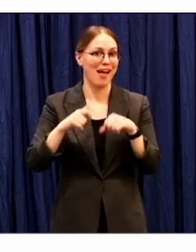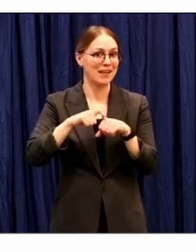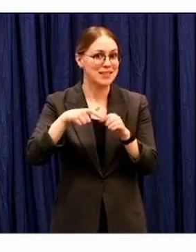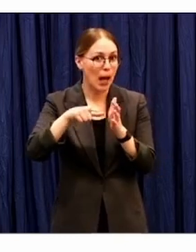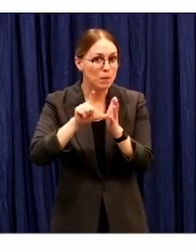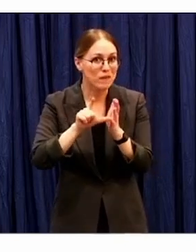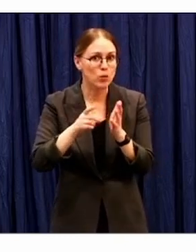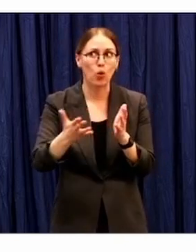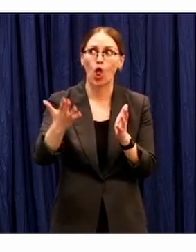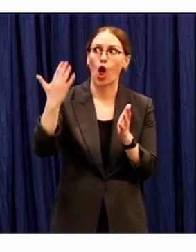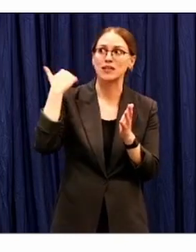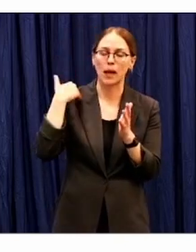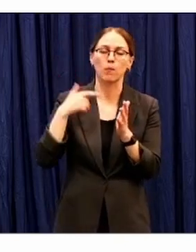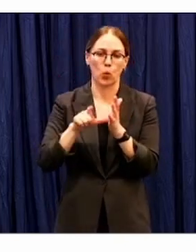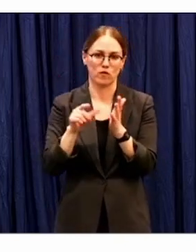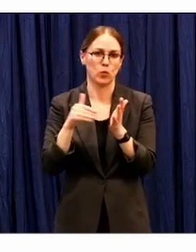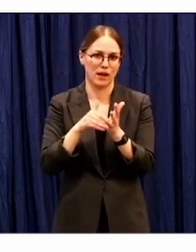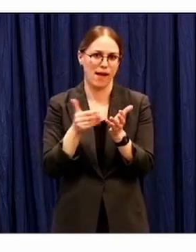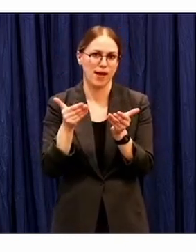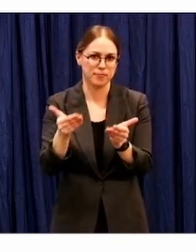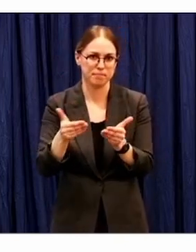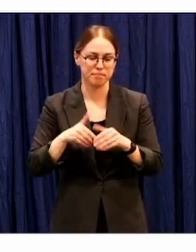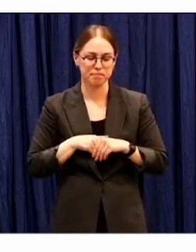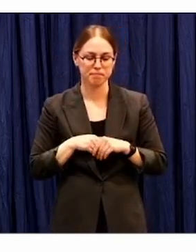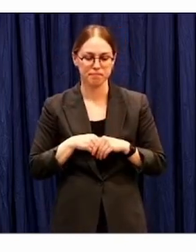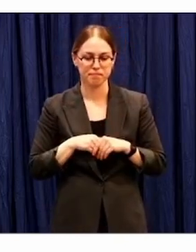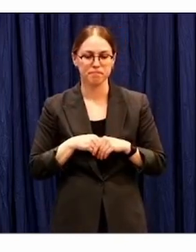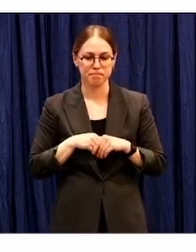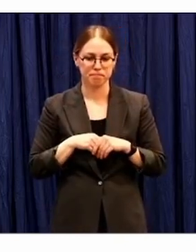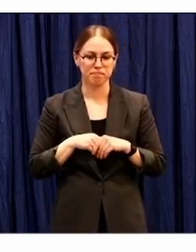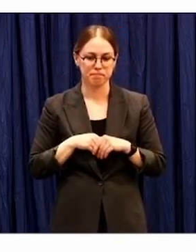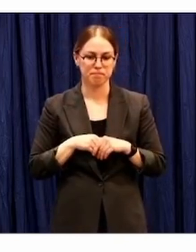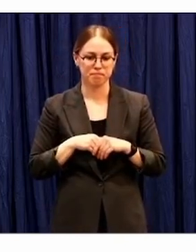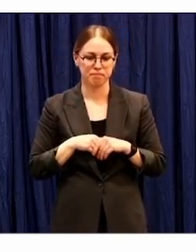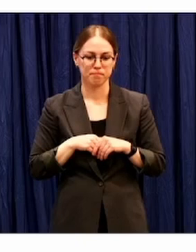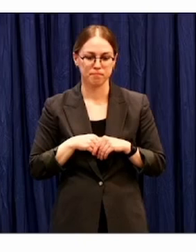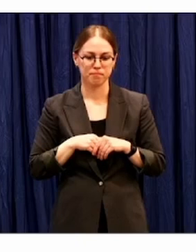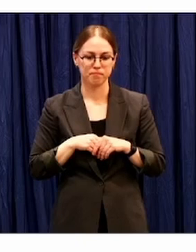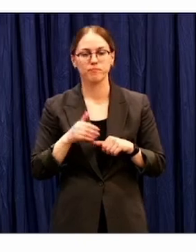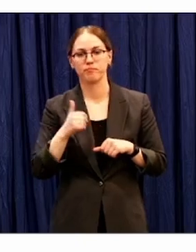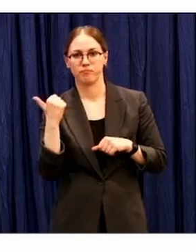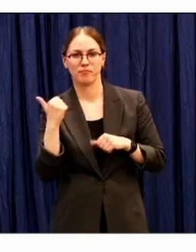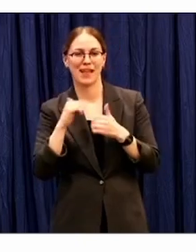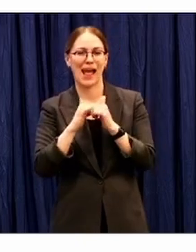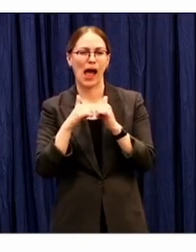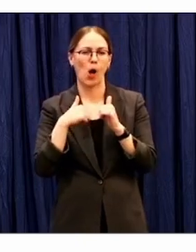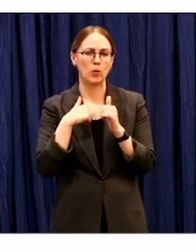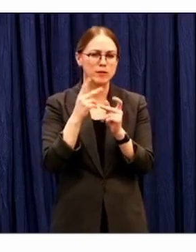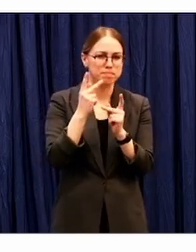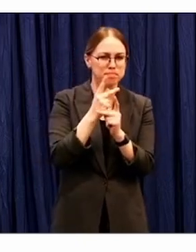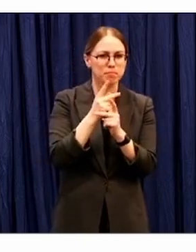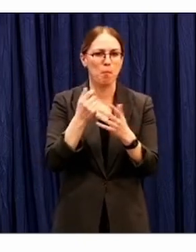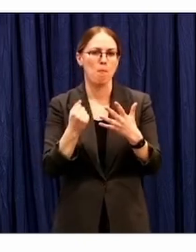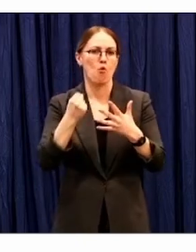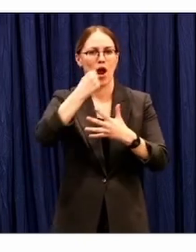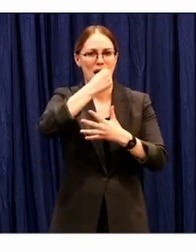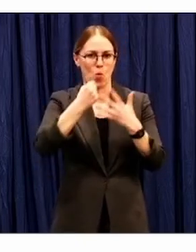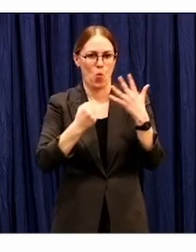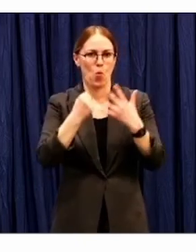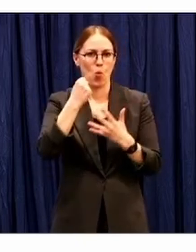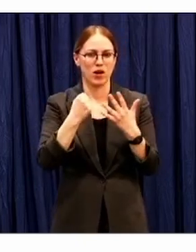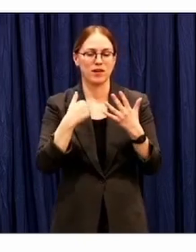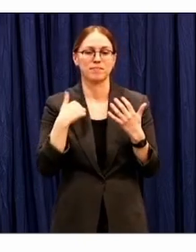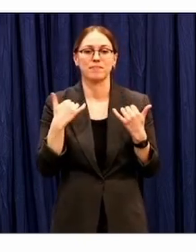So on this slide, I'm going to describe how we kind of broke down the priority levels. We have a system where we